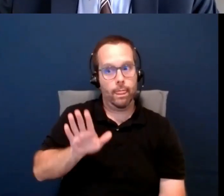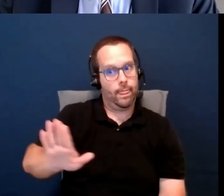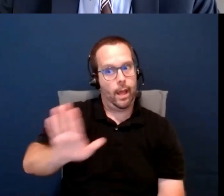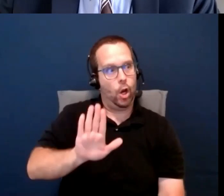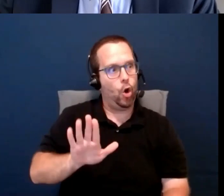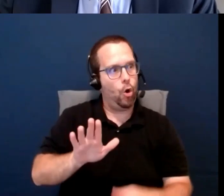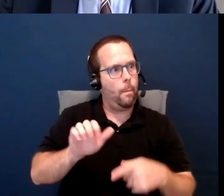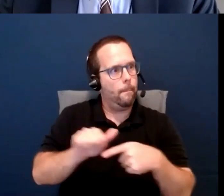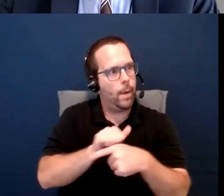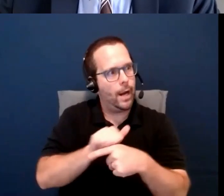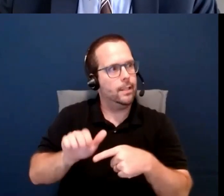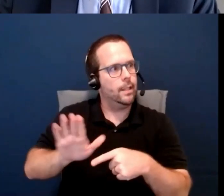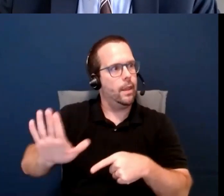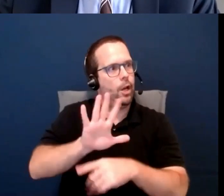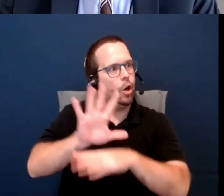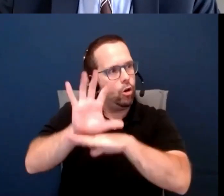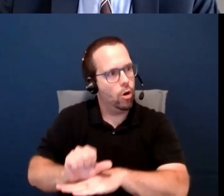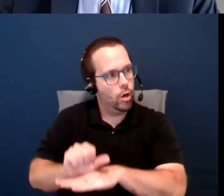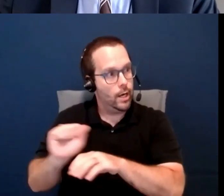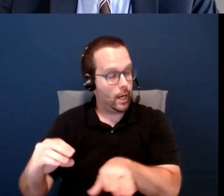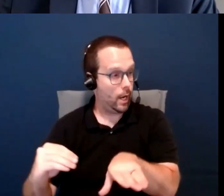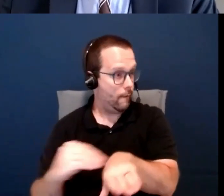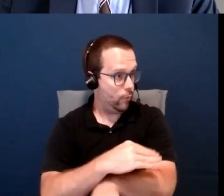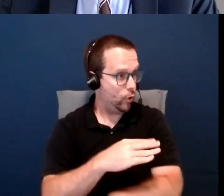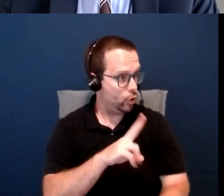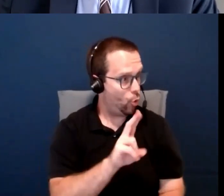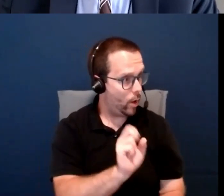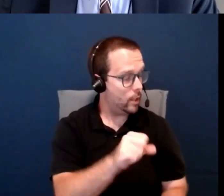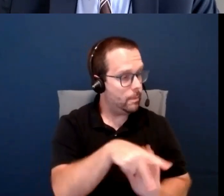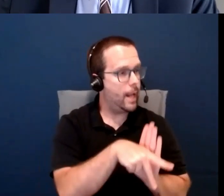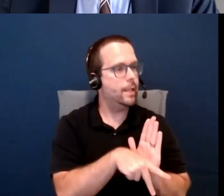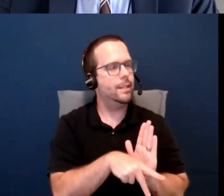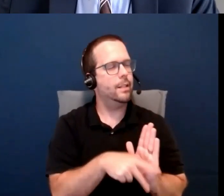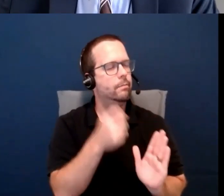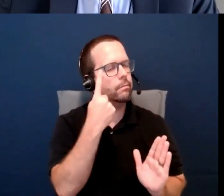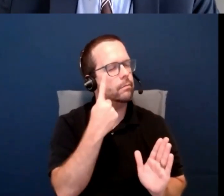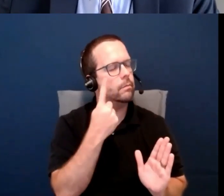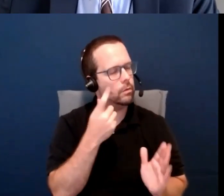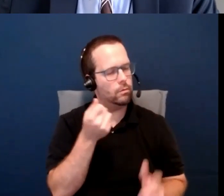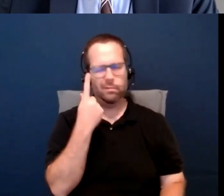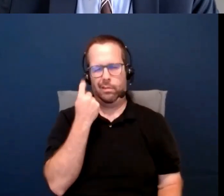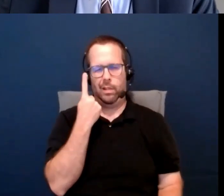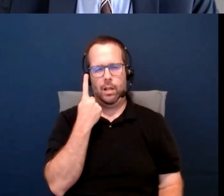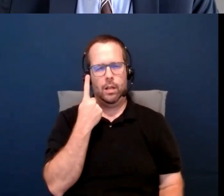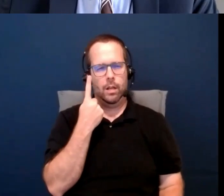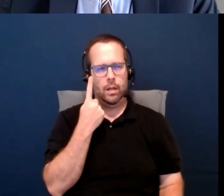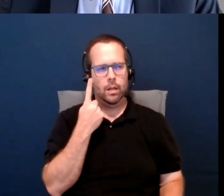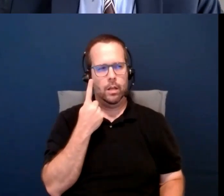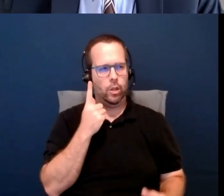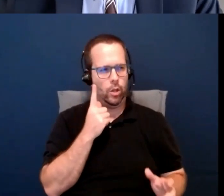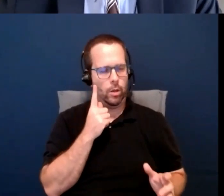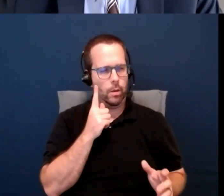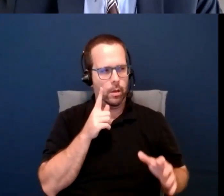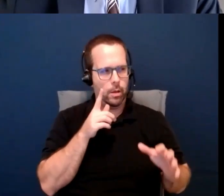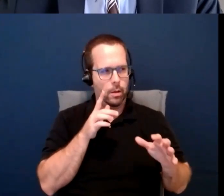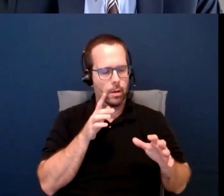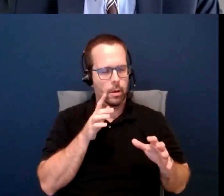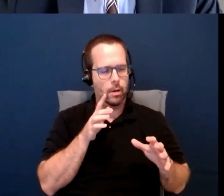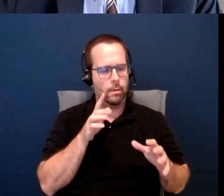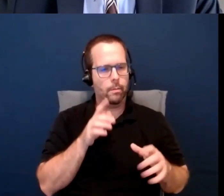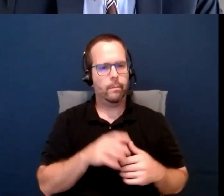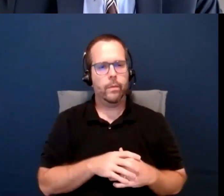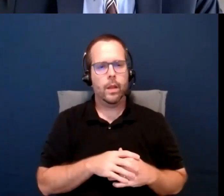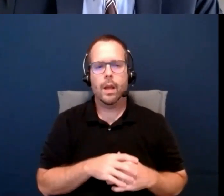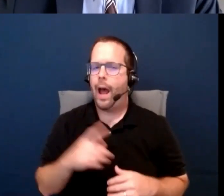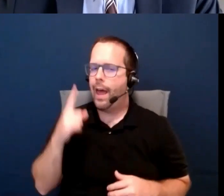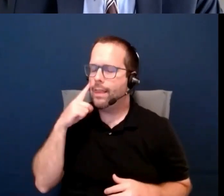practice type of things. That is clear part of your argument. I think there were a few questions about